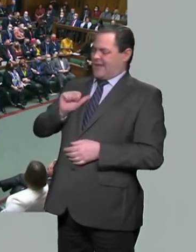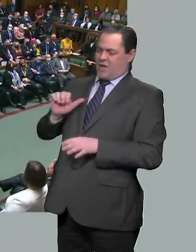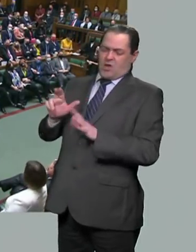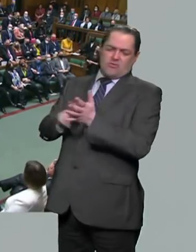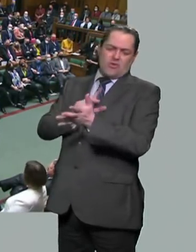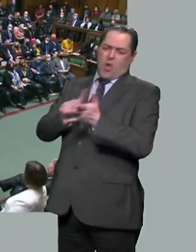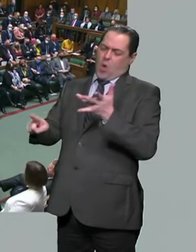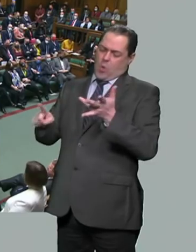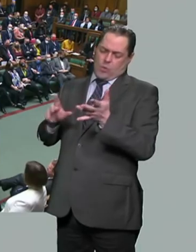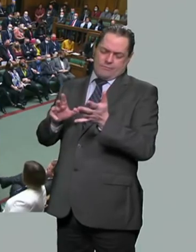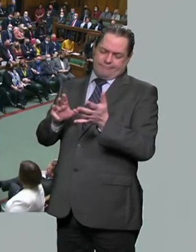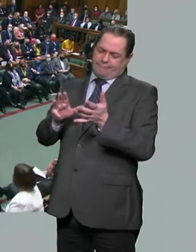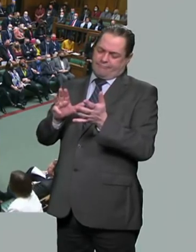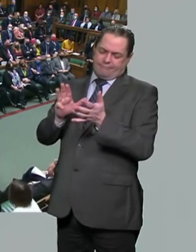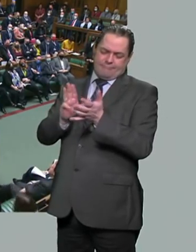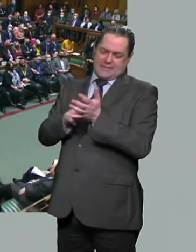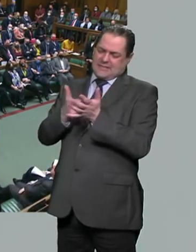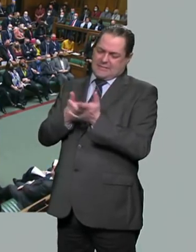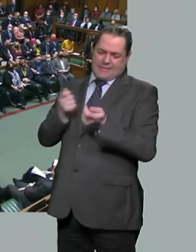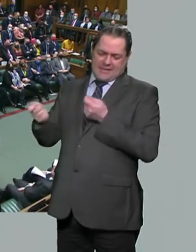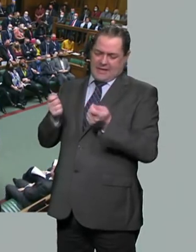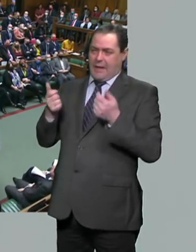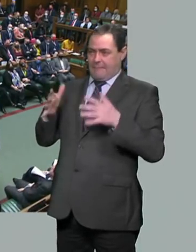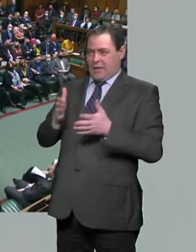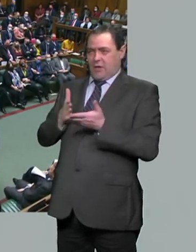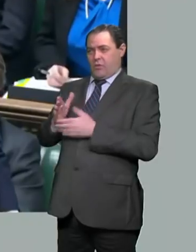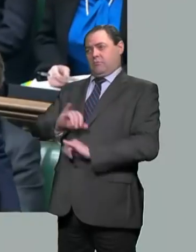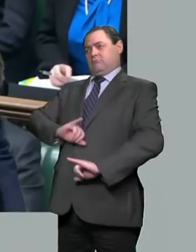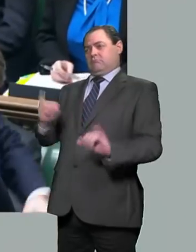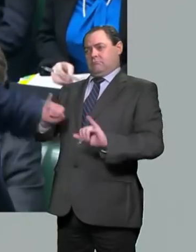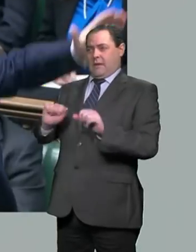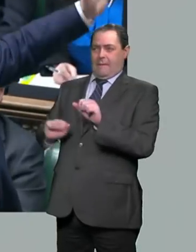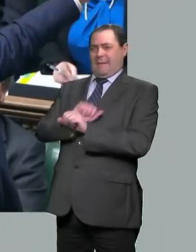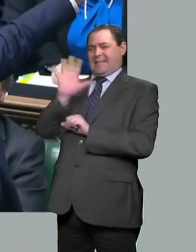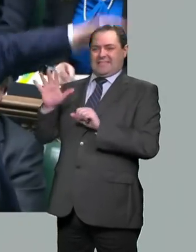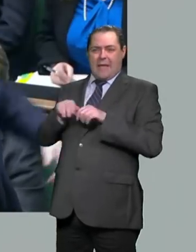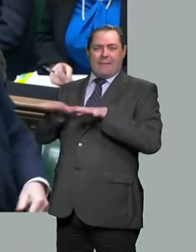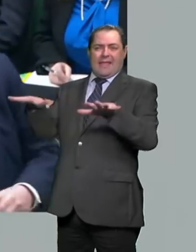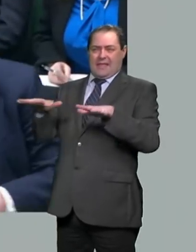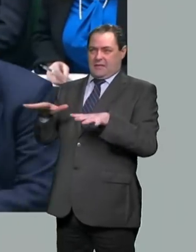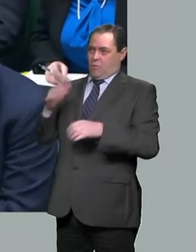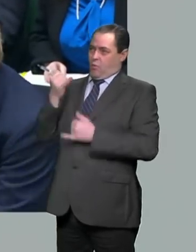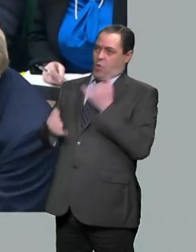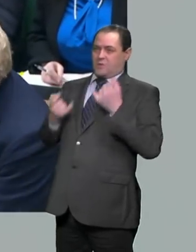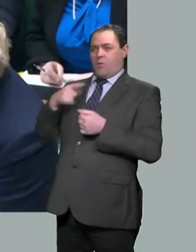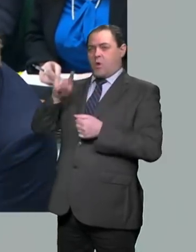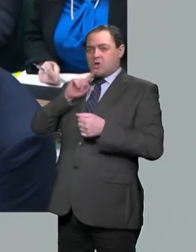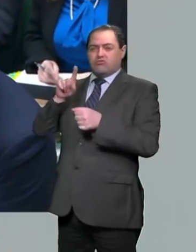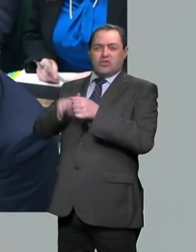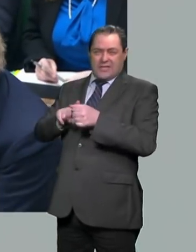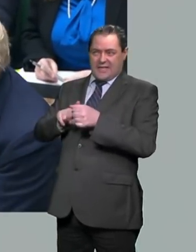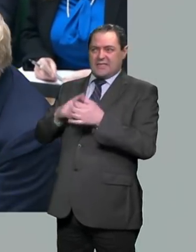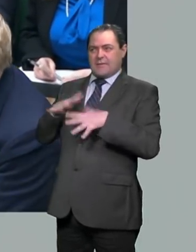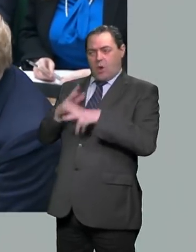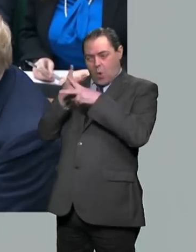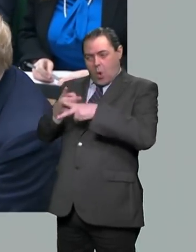in this country can see that we've been through the biggest pandemic since for 100 years, that we've looked after the